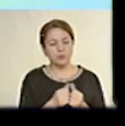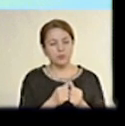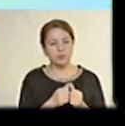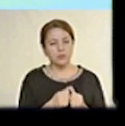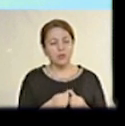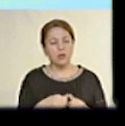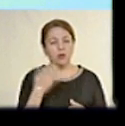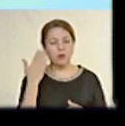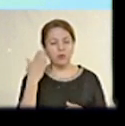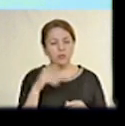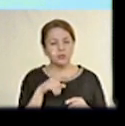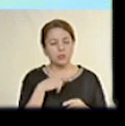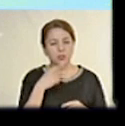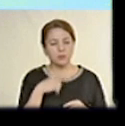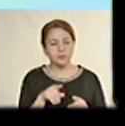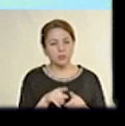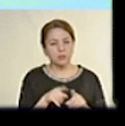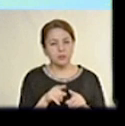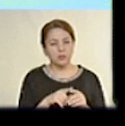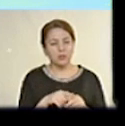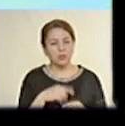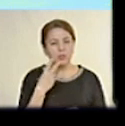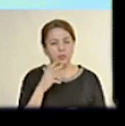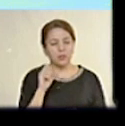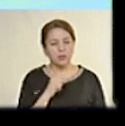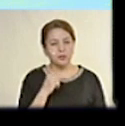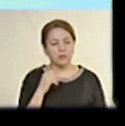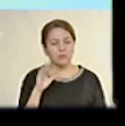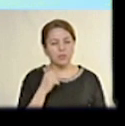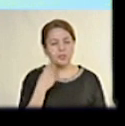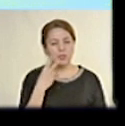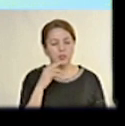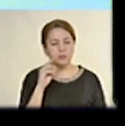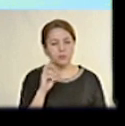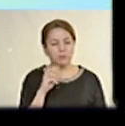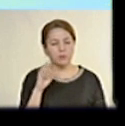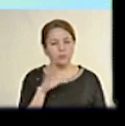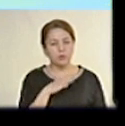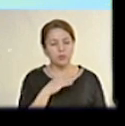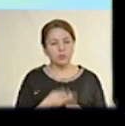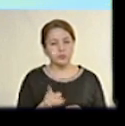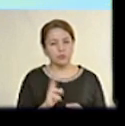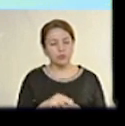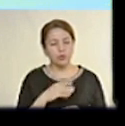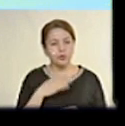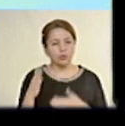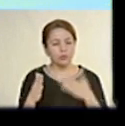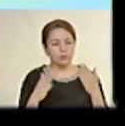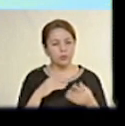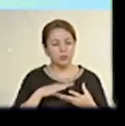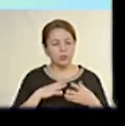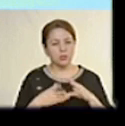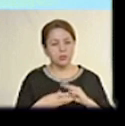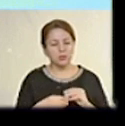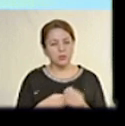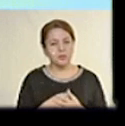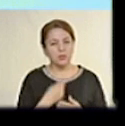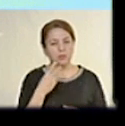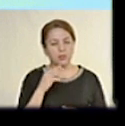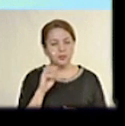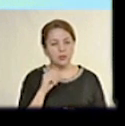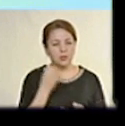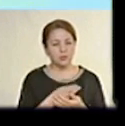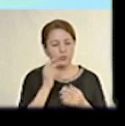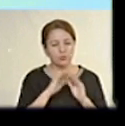xuddi yuqorida ta'kidlab o'tganimizdek, 2 ta A va 2 ta B bo'lganligi uchun tomonlarning yig'indisini esa 2 tadan